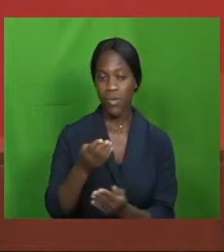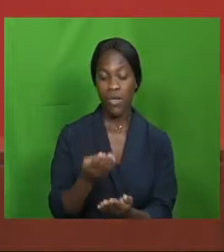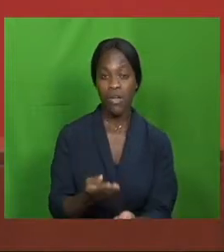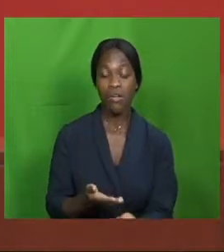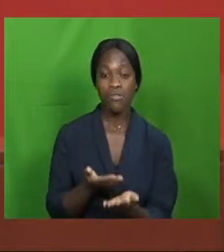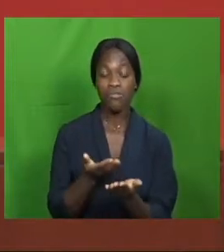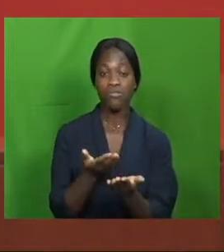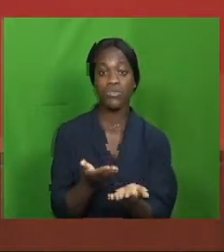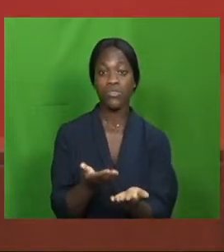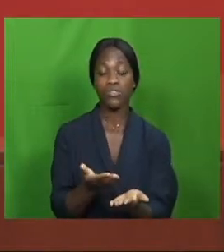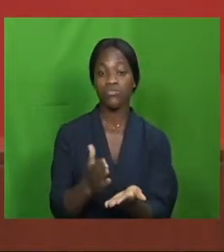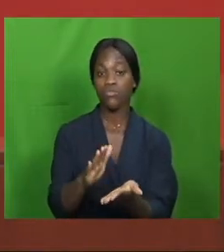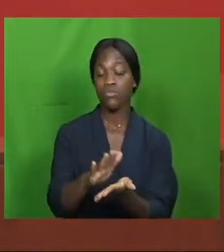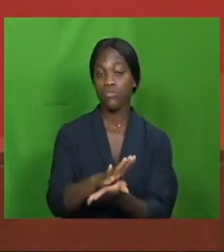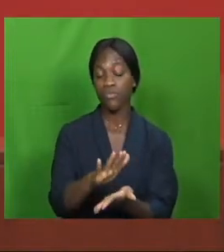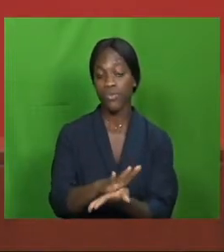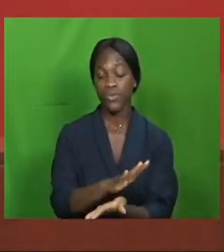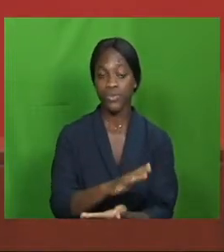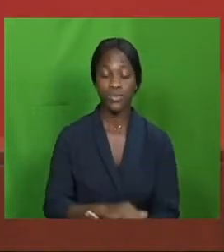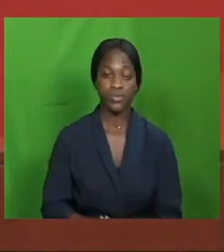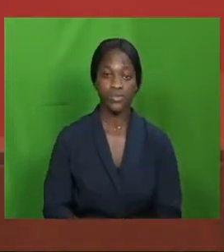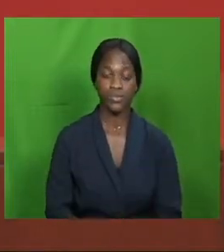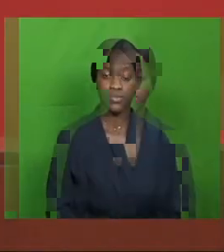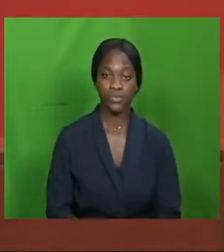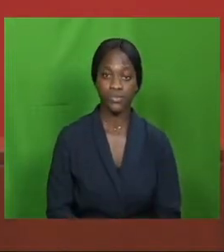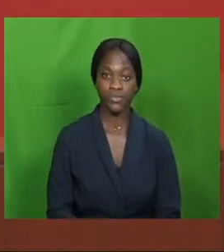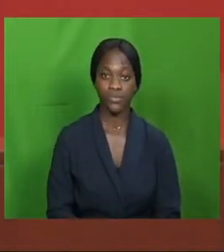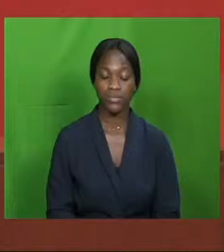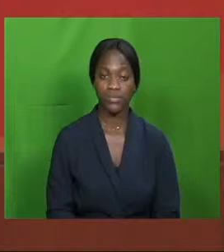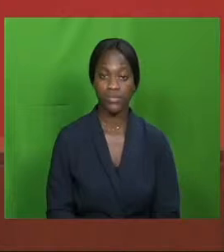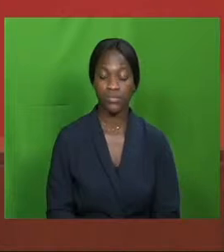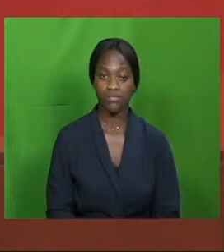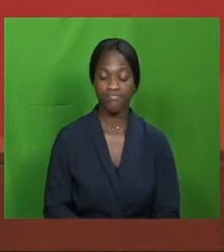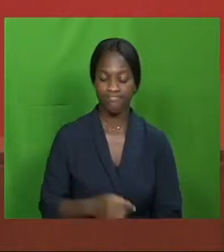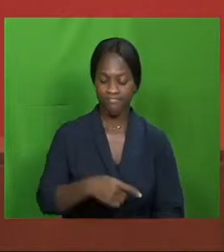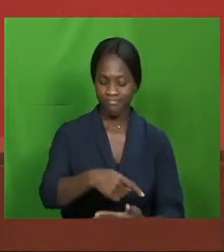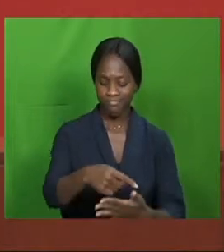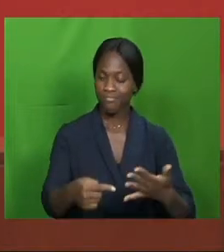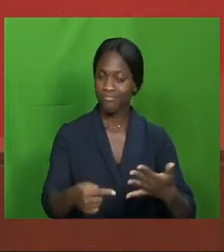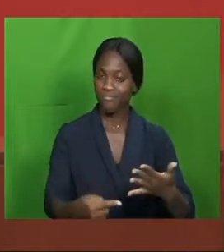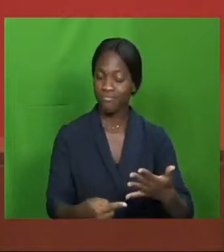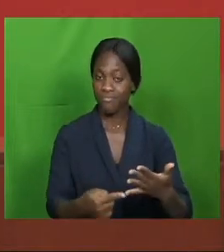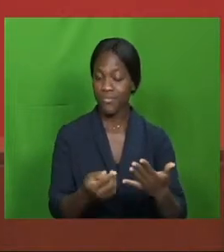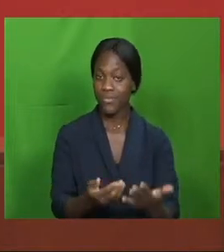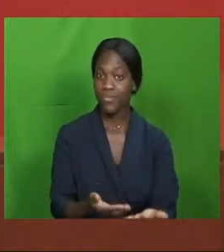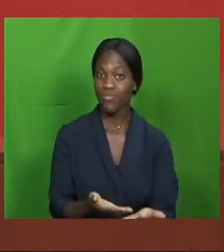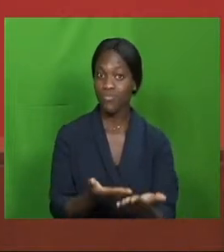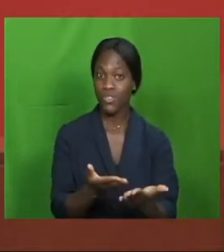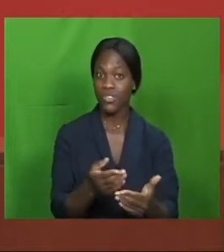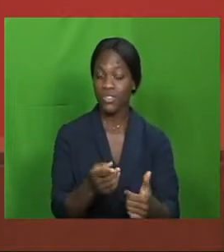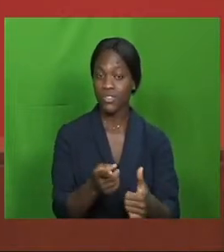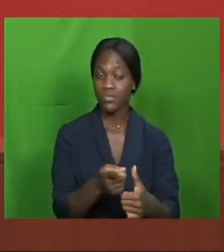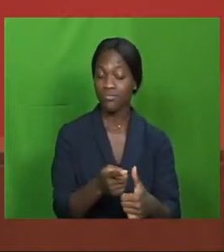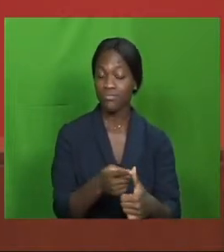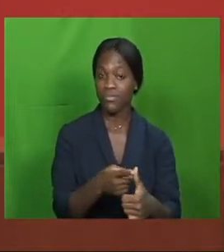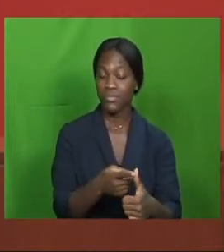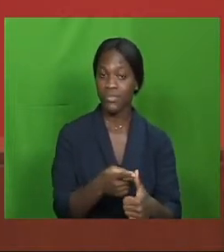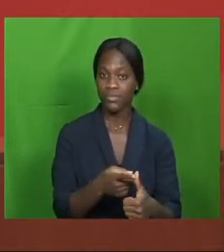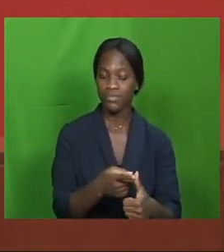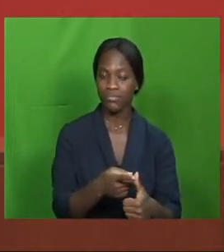presentation of papers. The following papers to be presented: A,